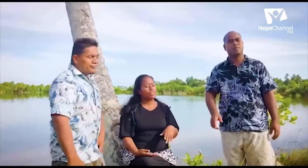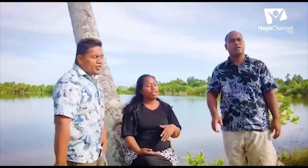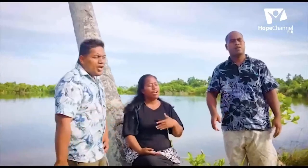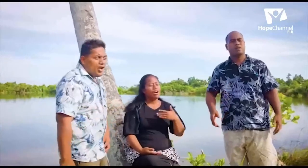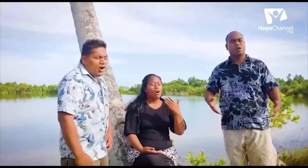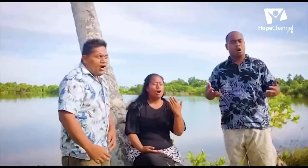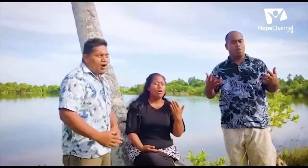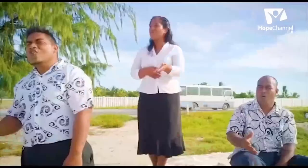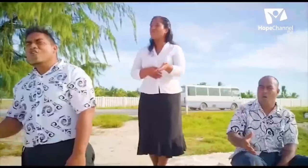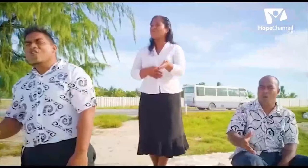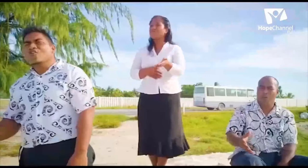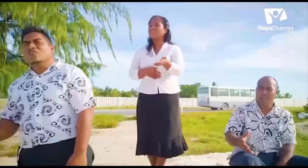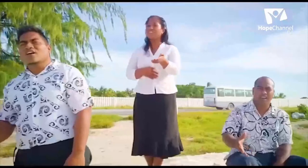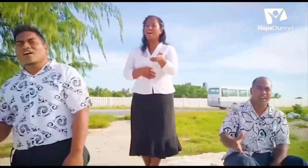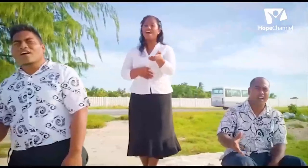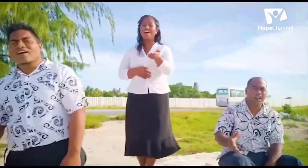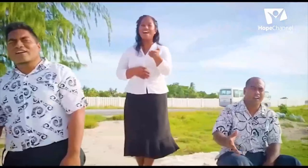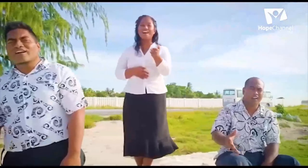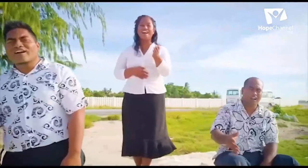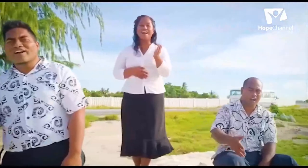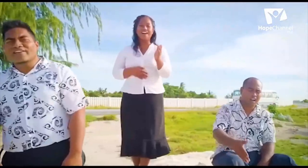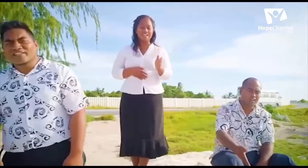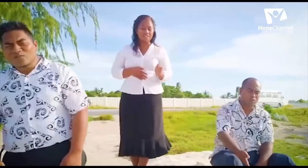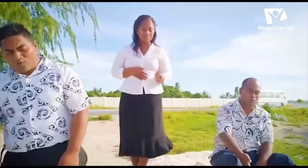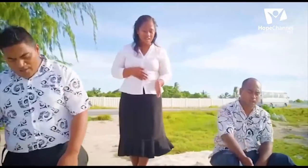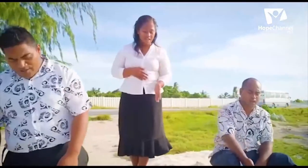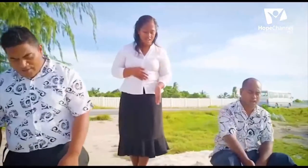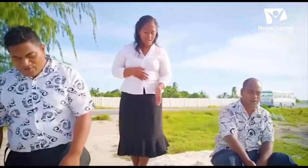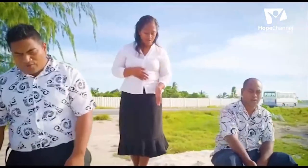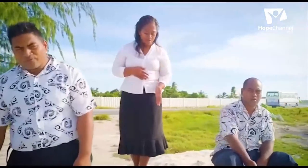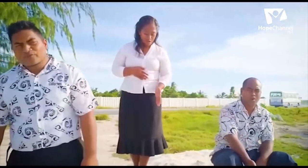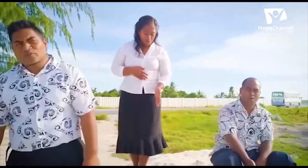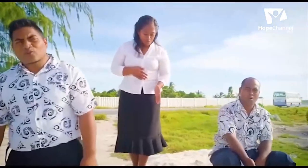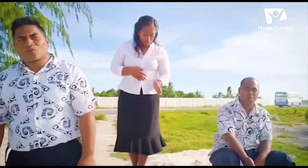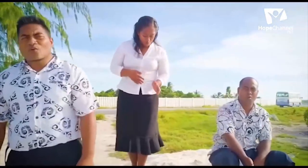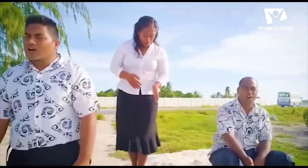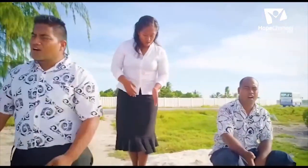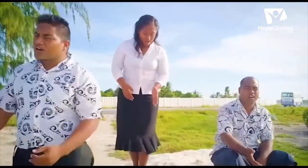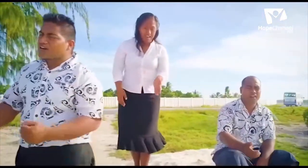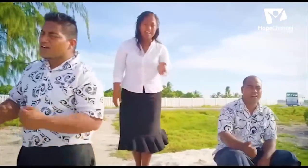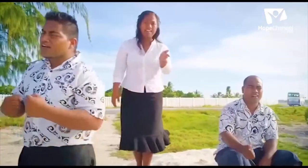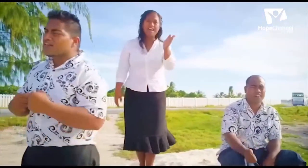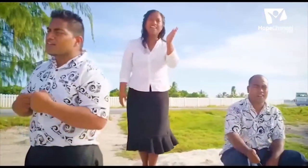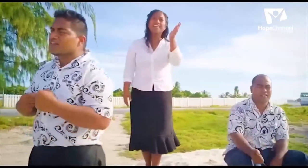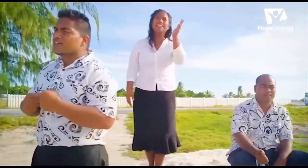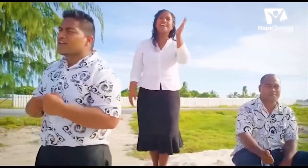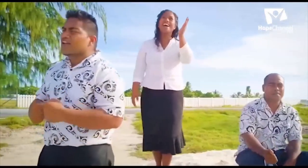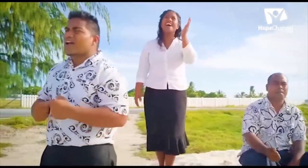Oh,